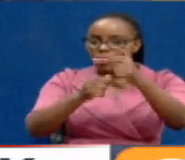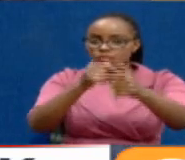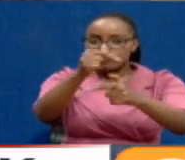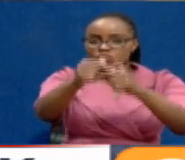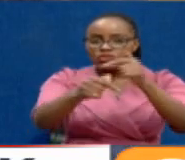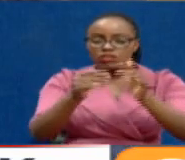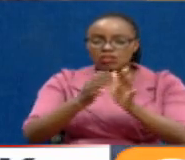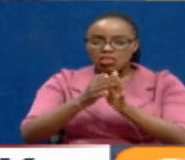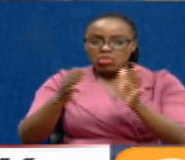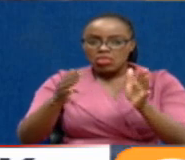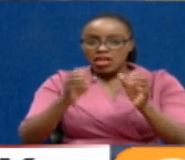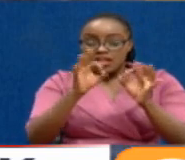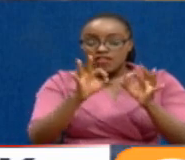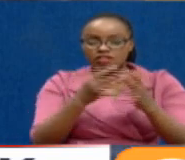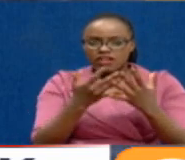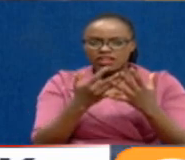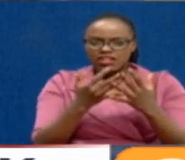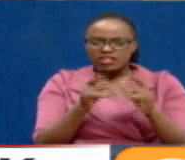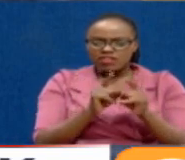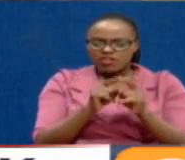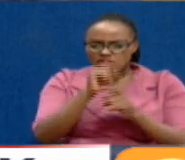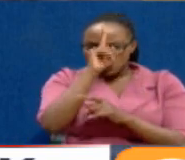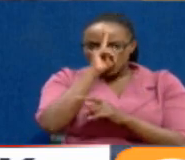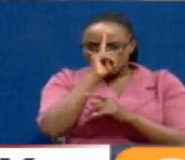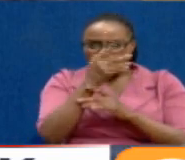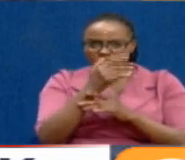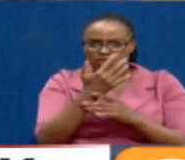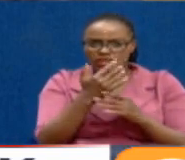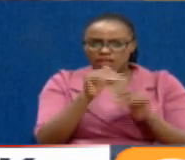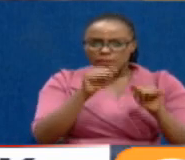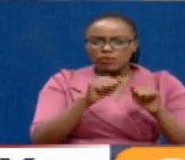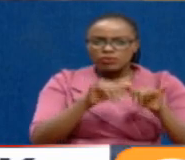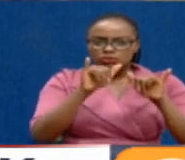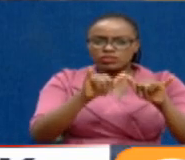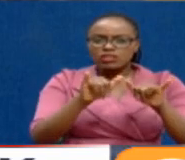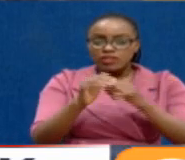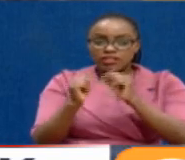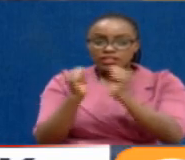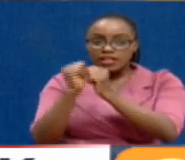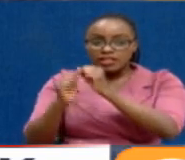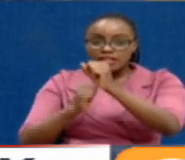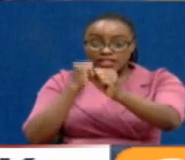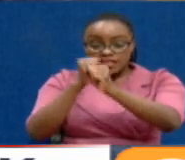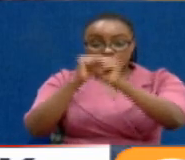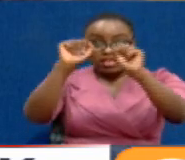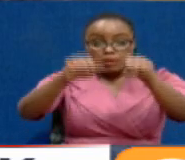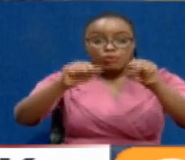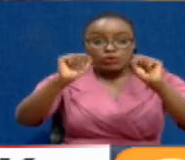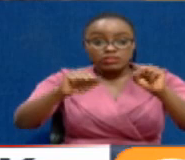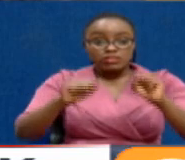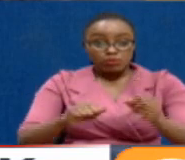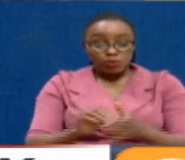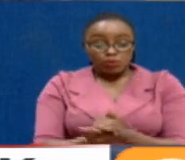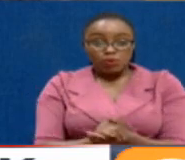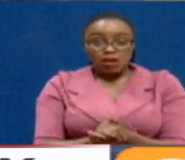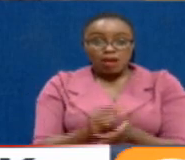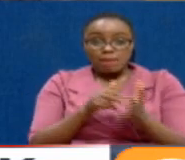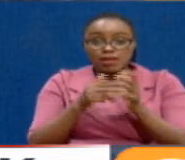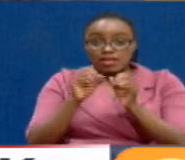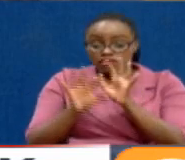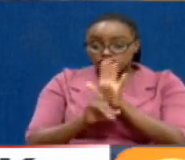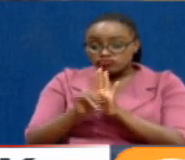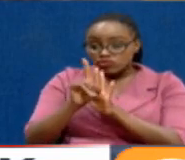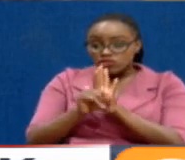at least, if you're very fast and very lucky, 2 years. Mm-hmm. It could take 10 years. So yeah. If you were to